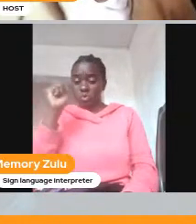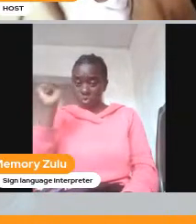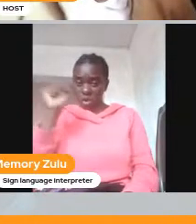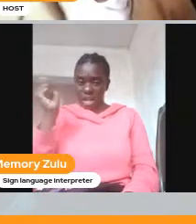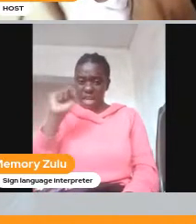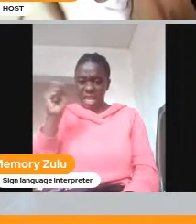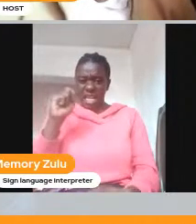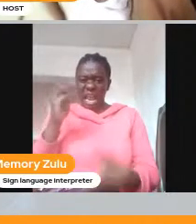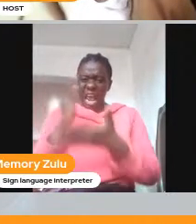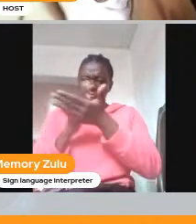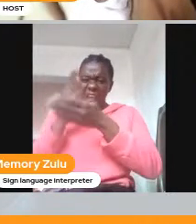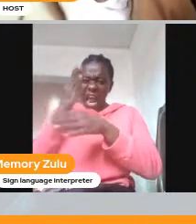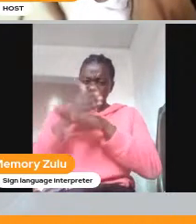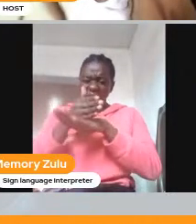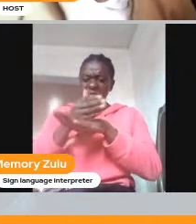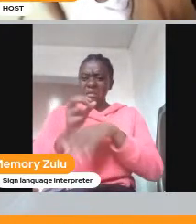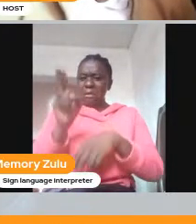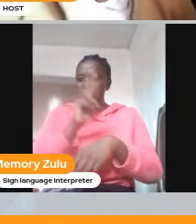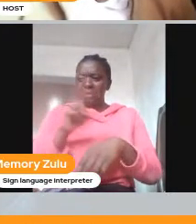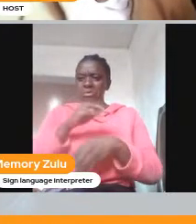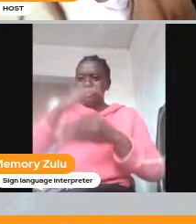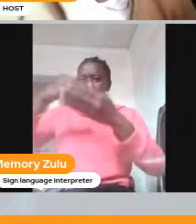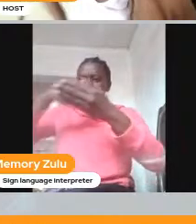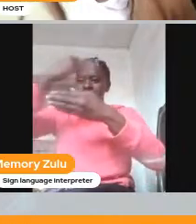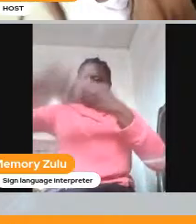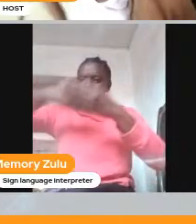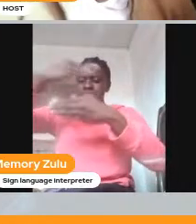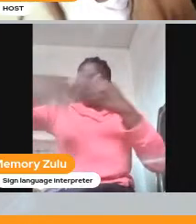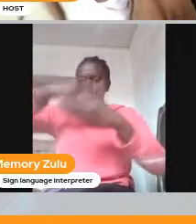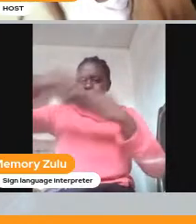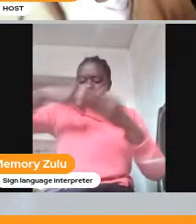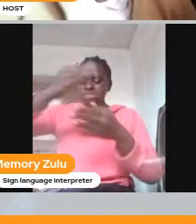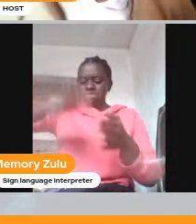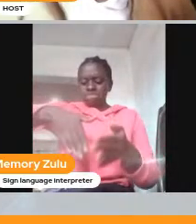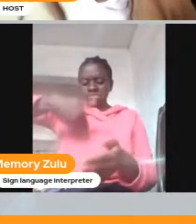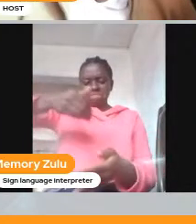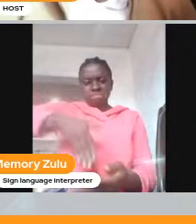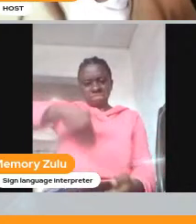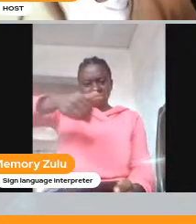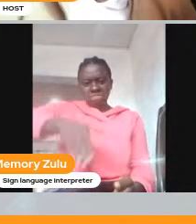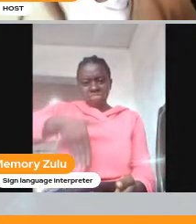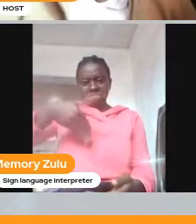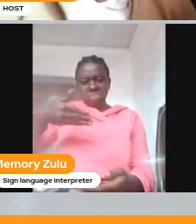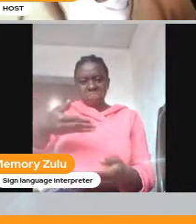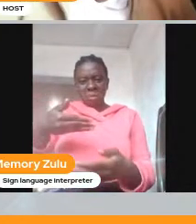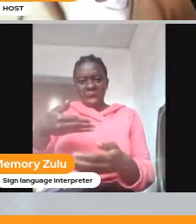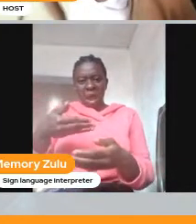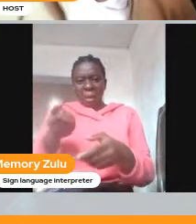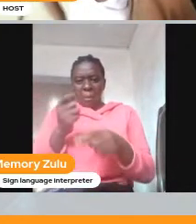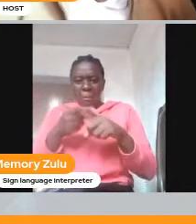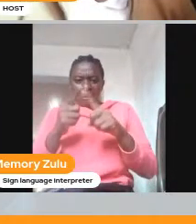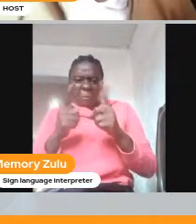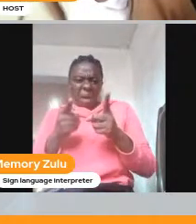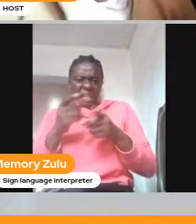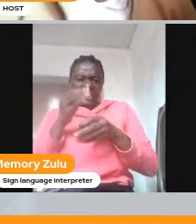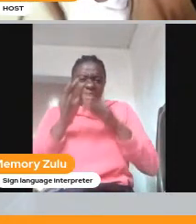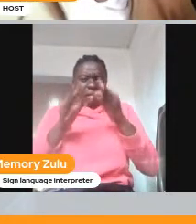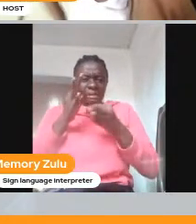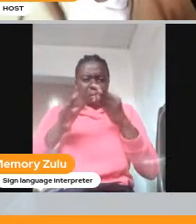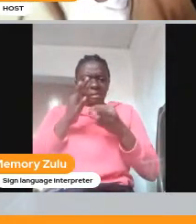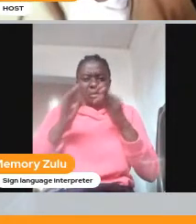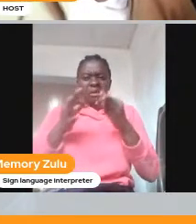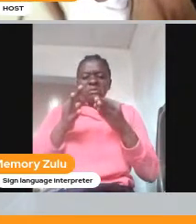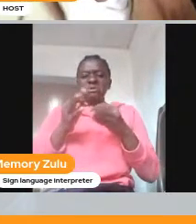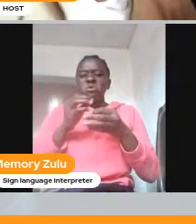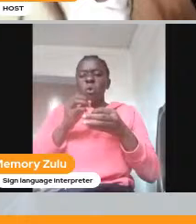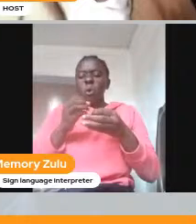the genital area dry, because if it's not dried, then that remaining urine